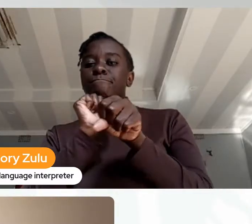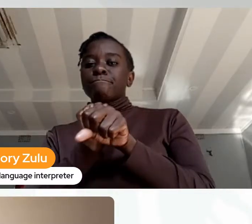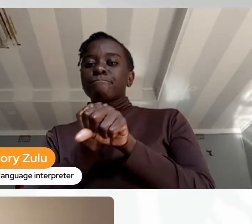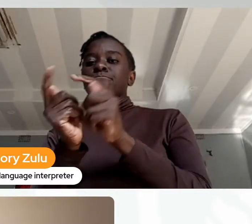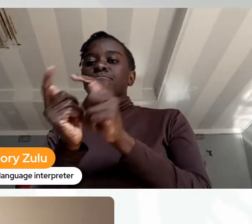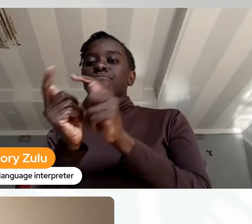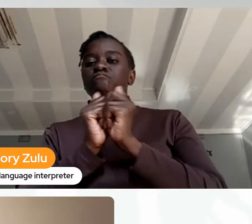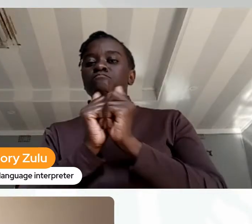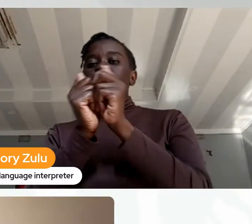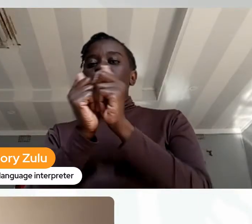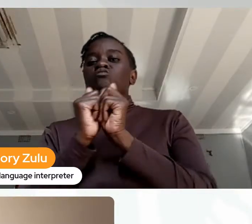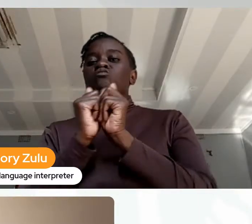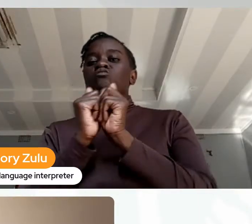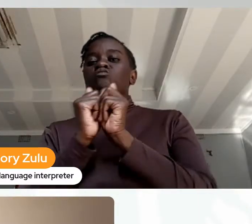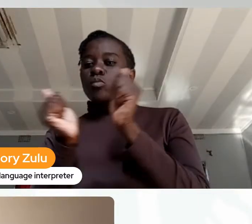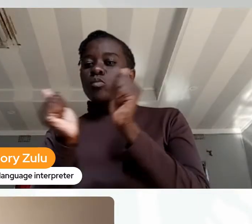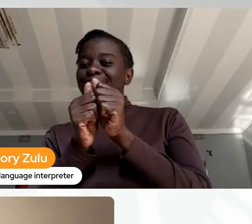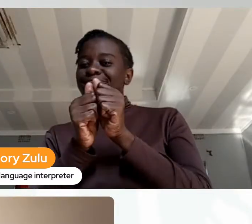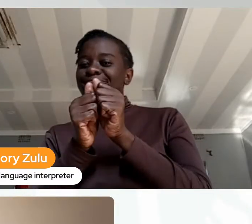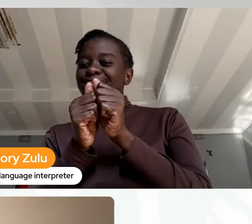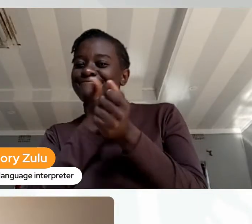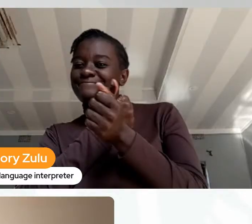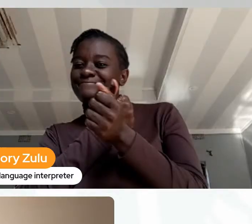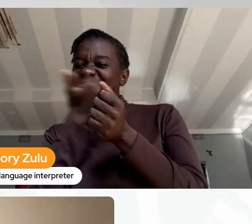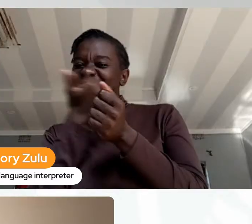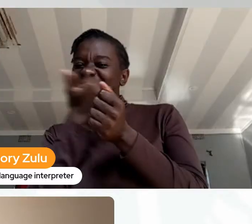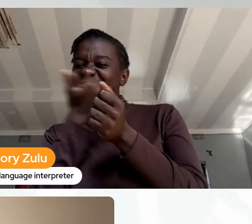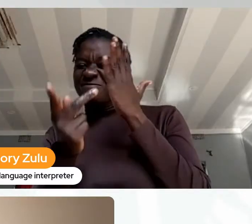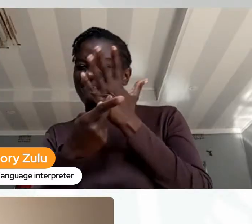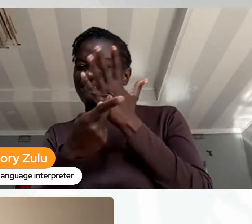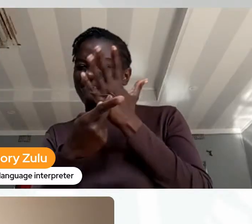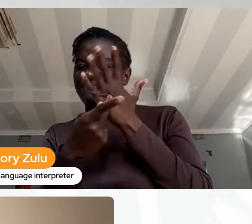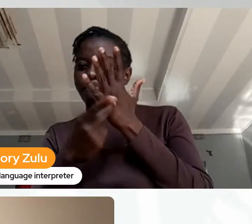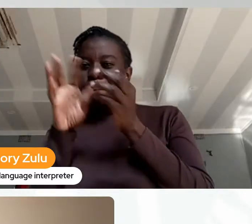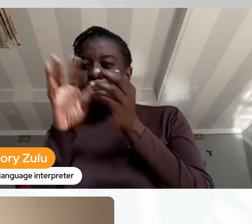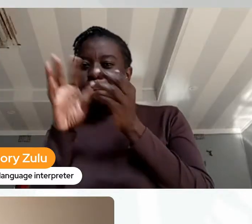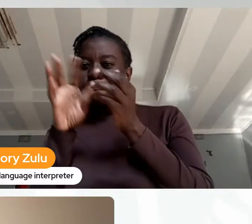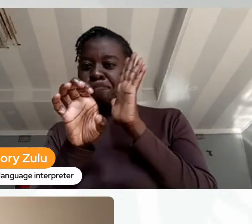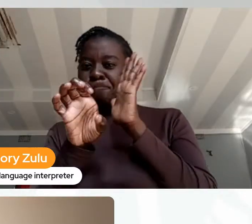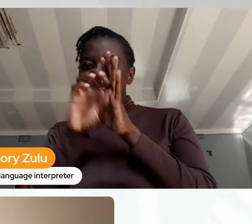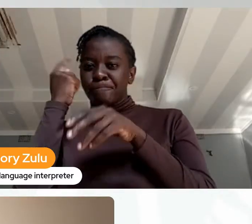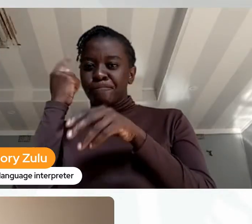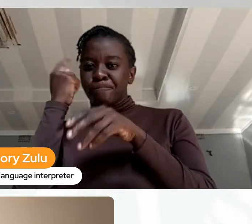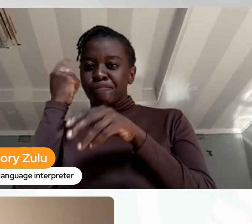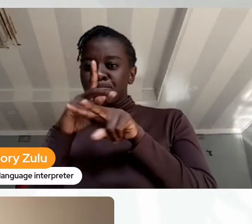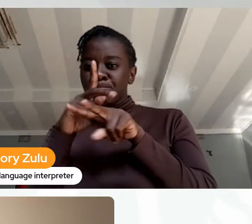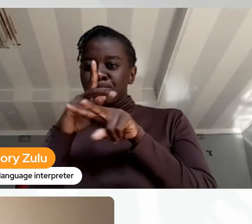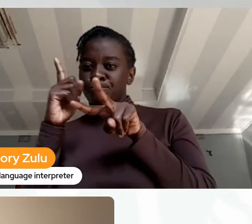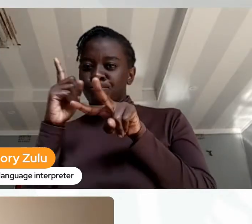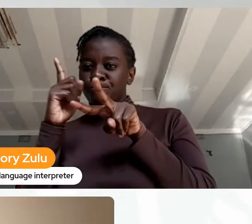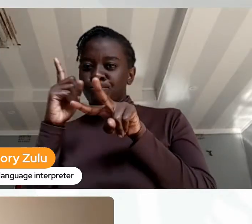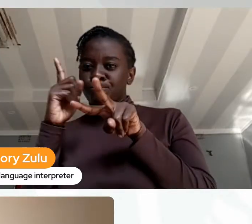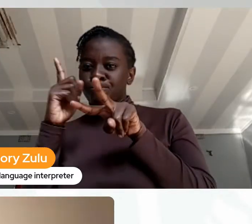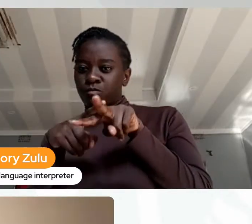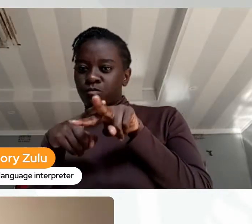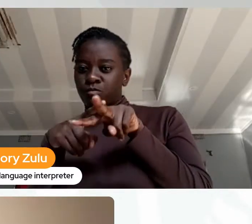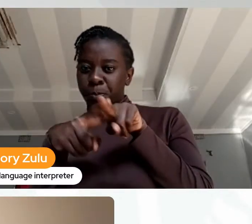disease, which I think to say if we incorporate family planning, maternal